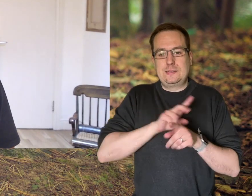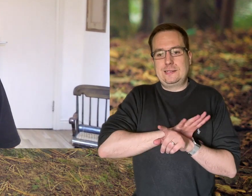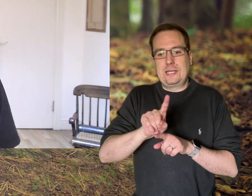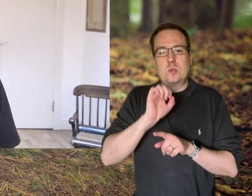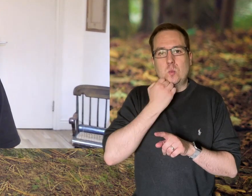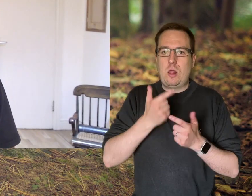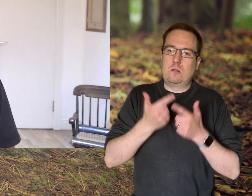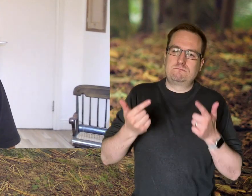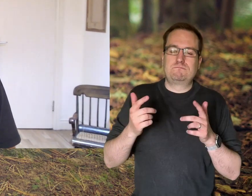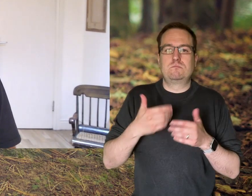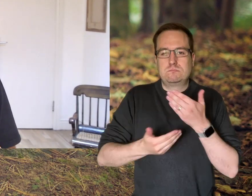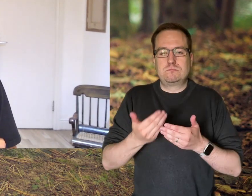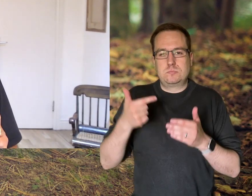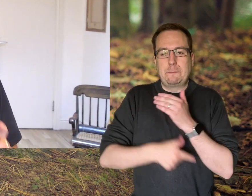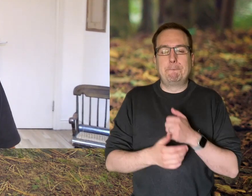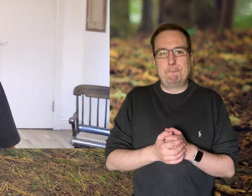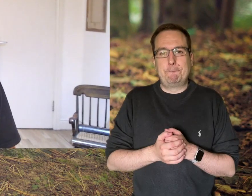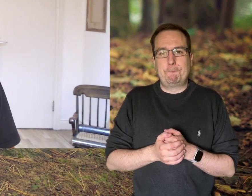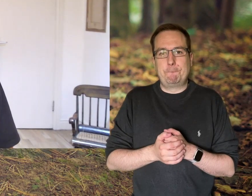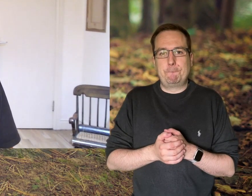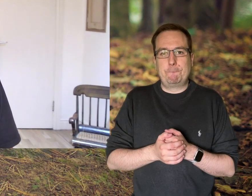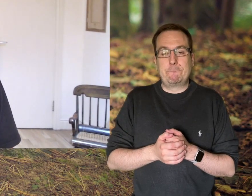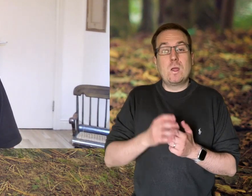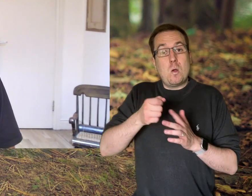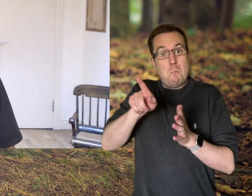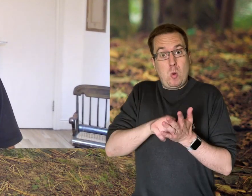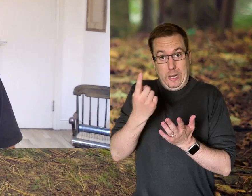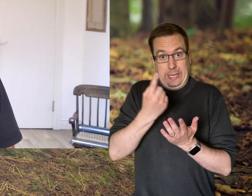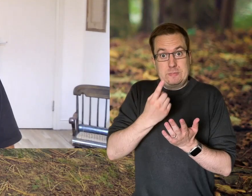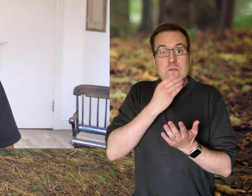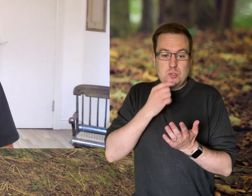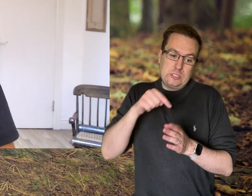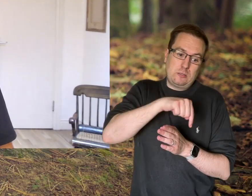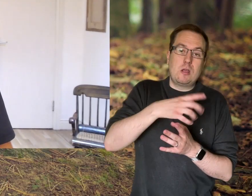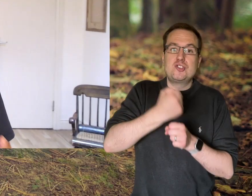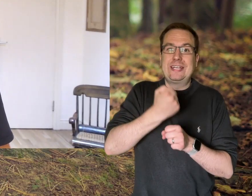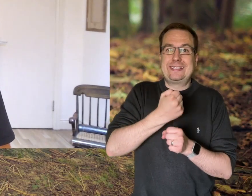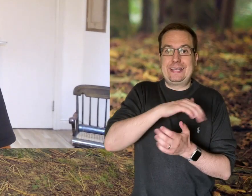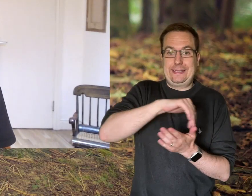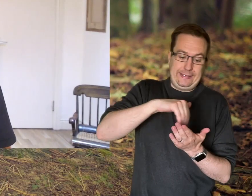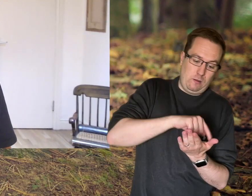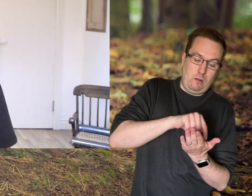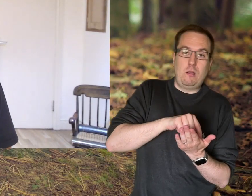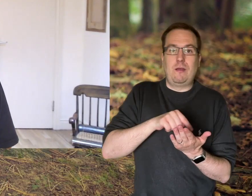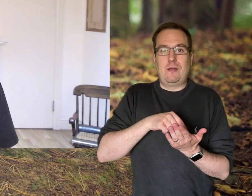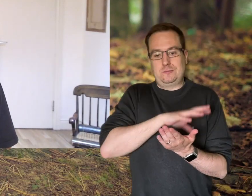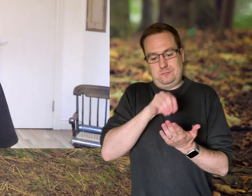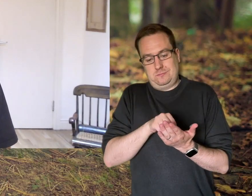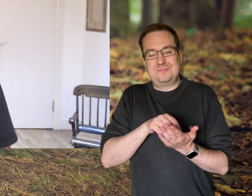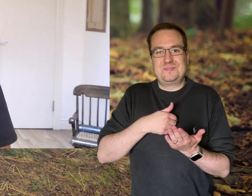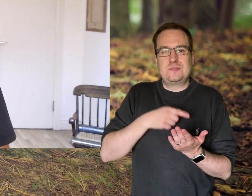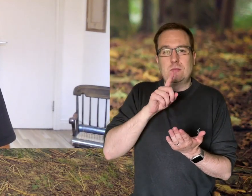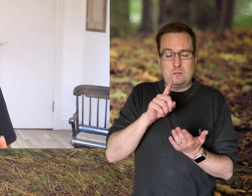in Genesis, and he's making two points as he does. The first is that you should love your wife as